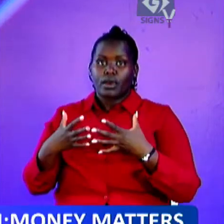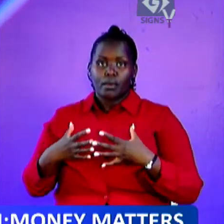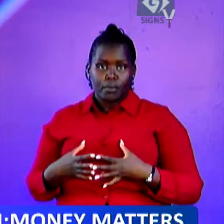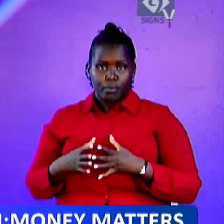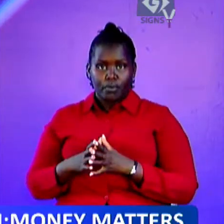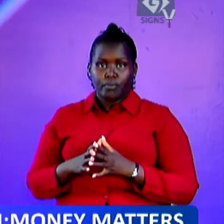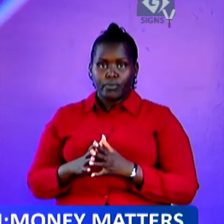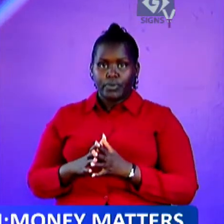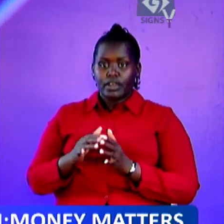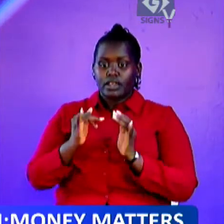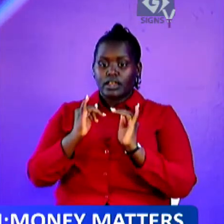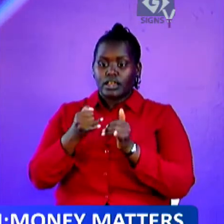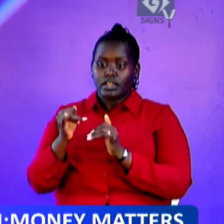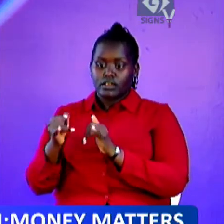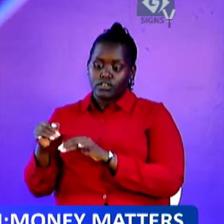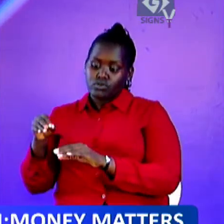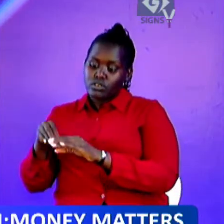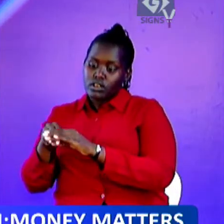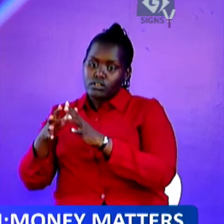as individual investors,